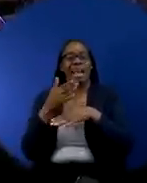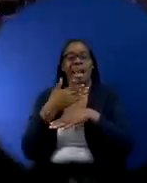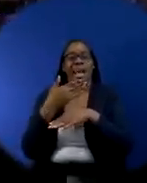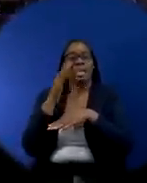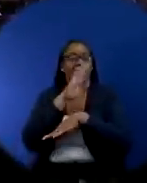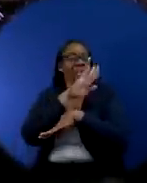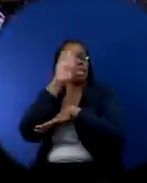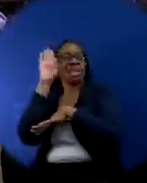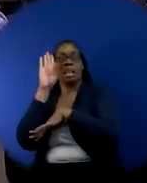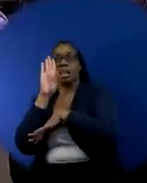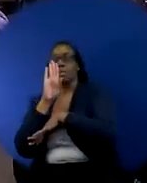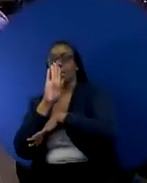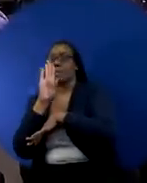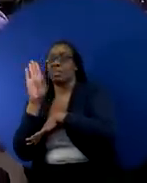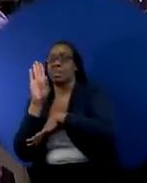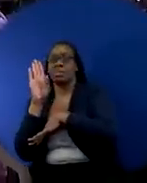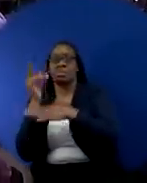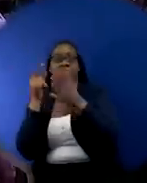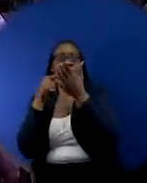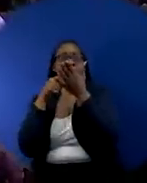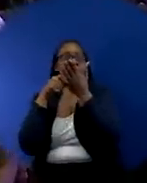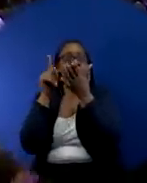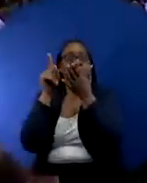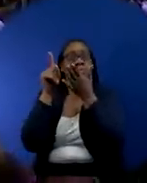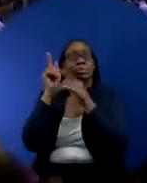it. I can never repay